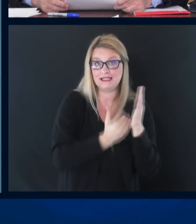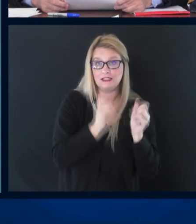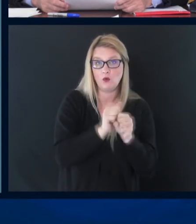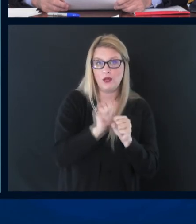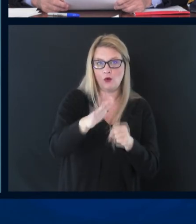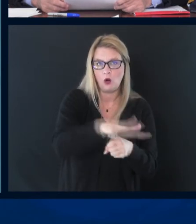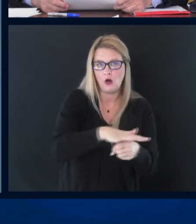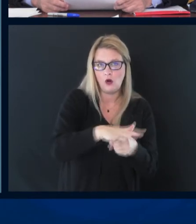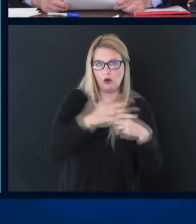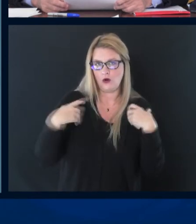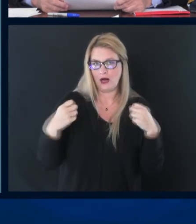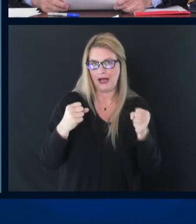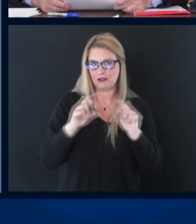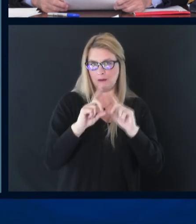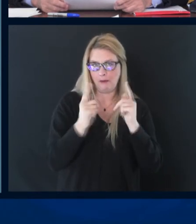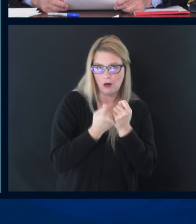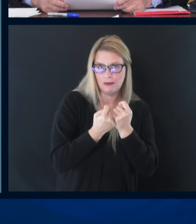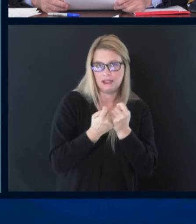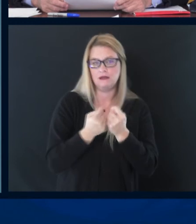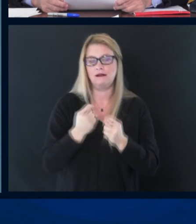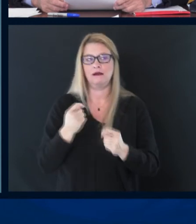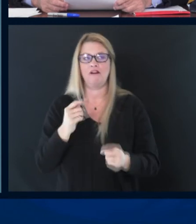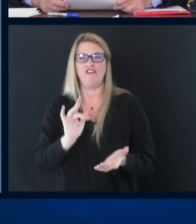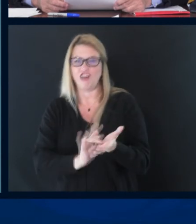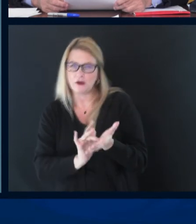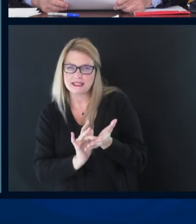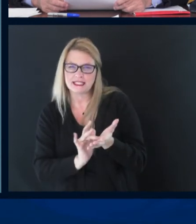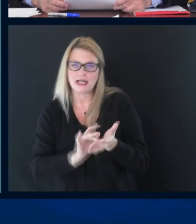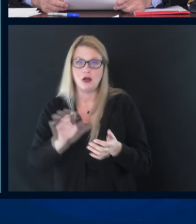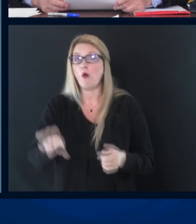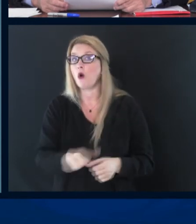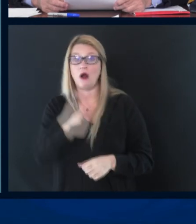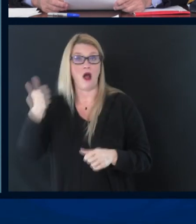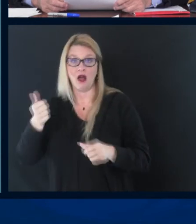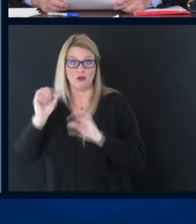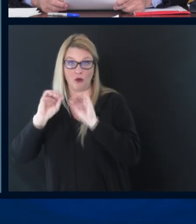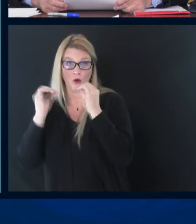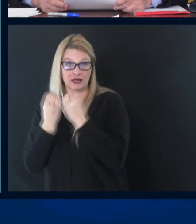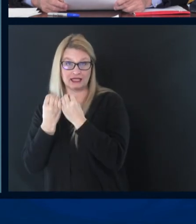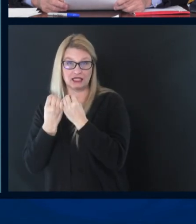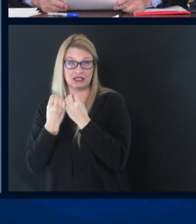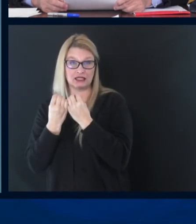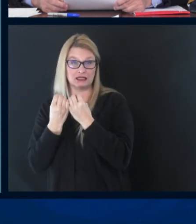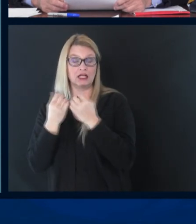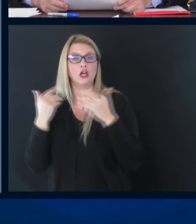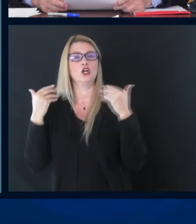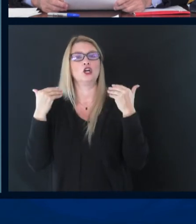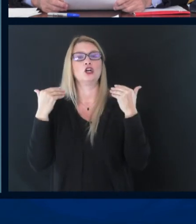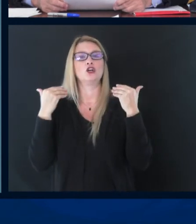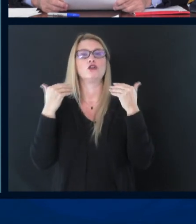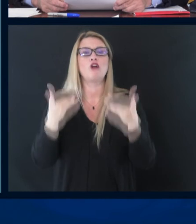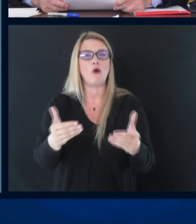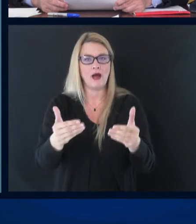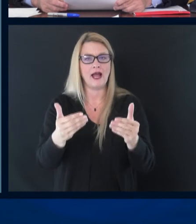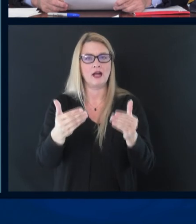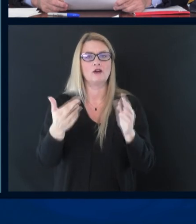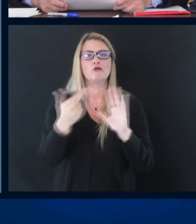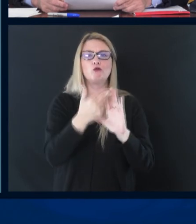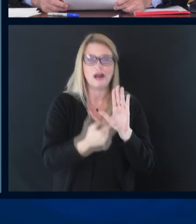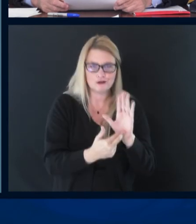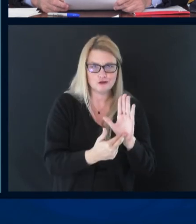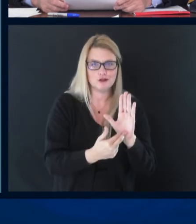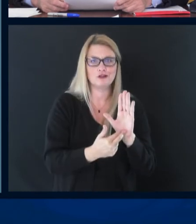health department, local pharmacy, or other organization for a vaccine, go ahead and pre-register